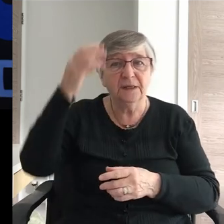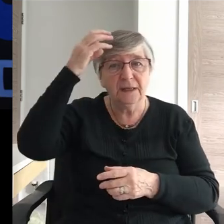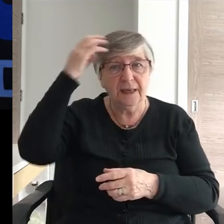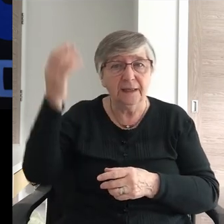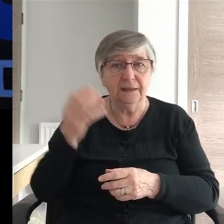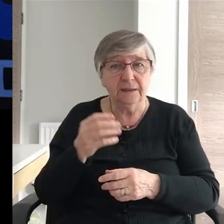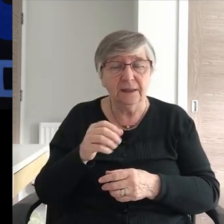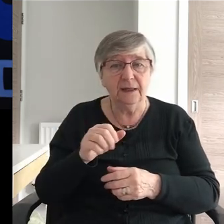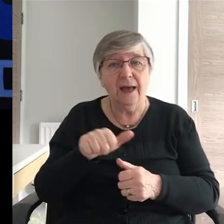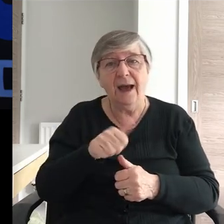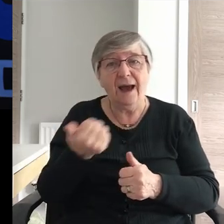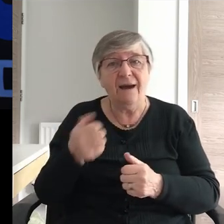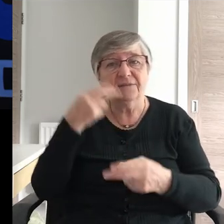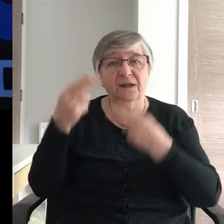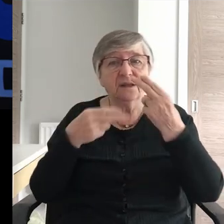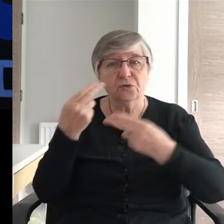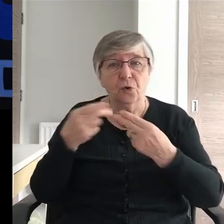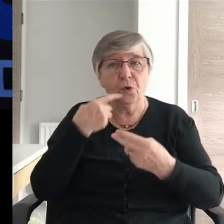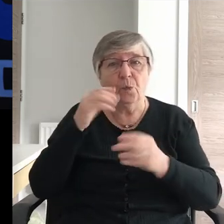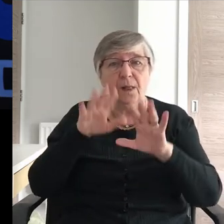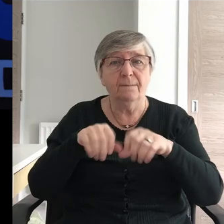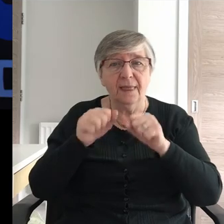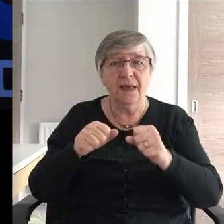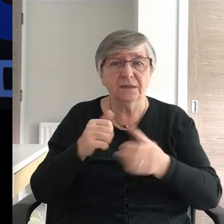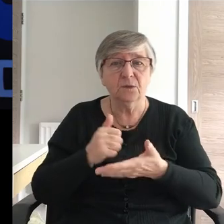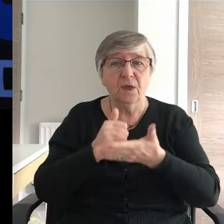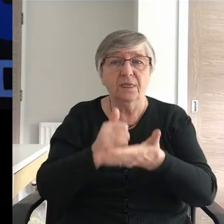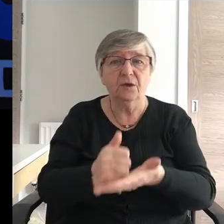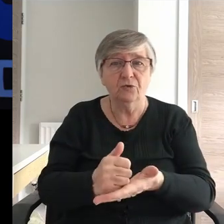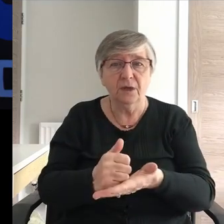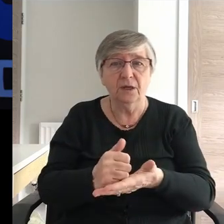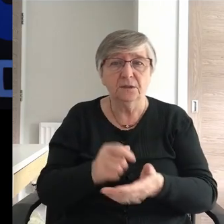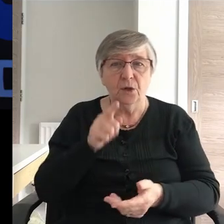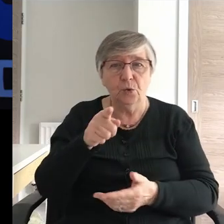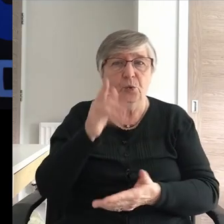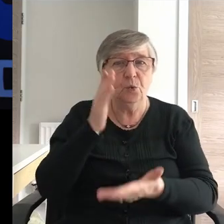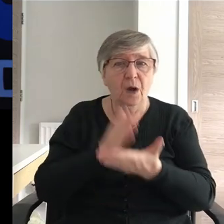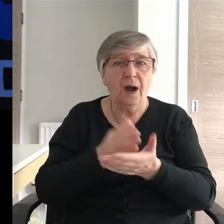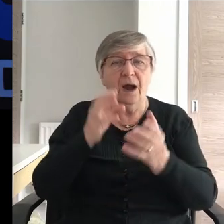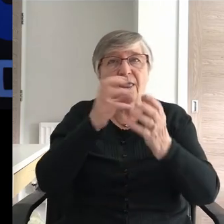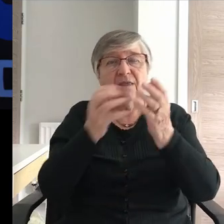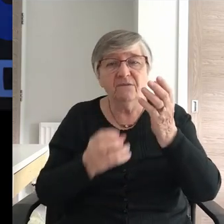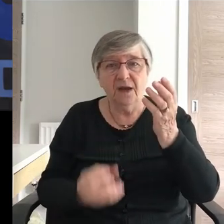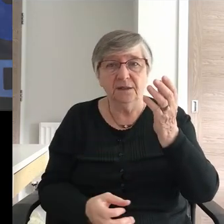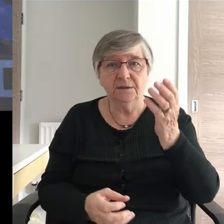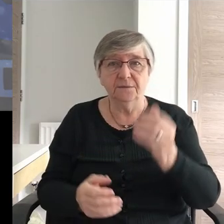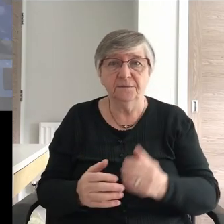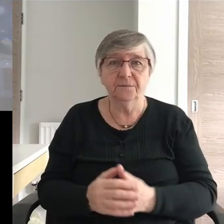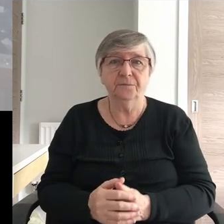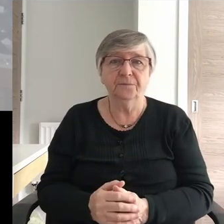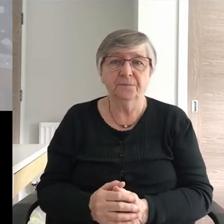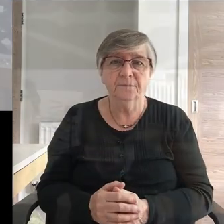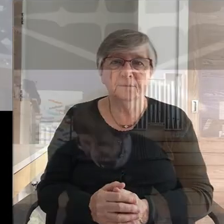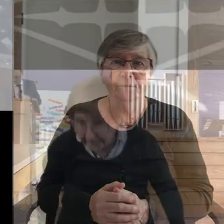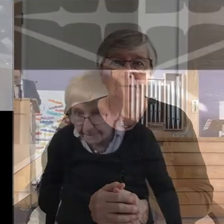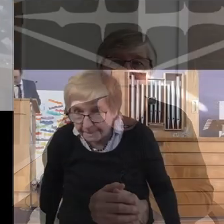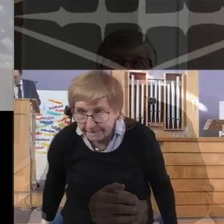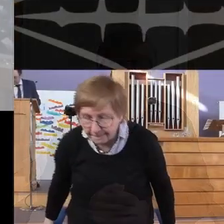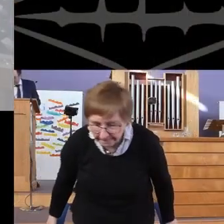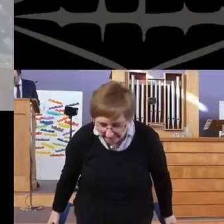King. And following this, we will bless each other with the grace. You are the vine.